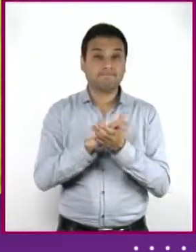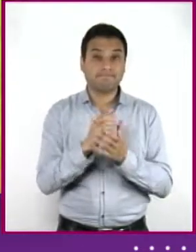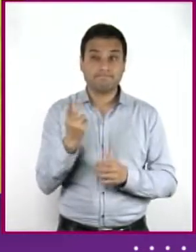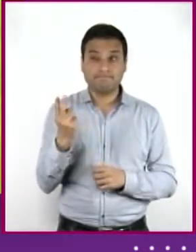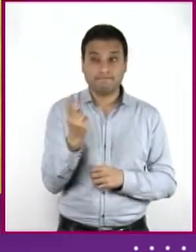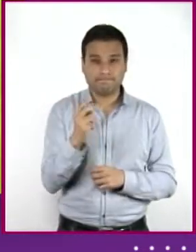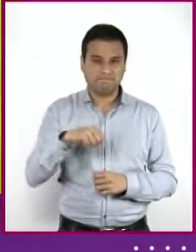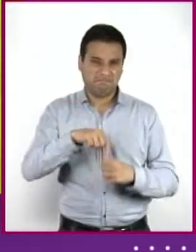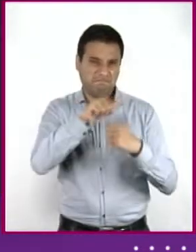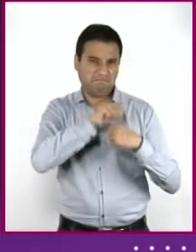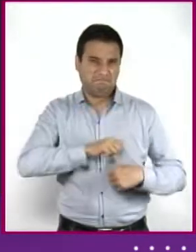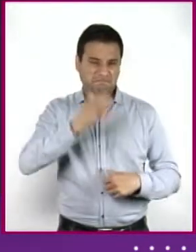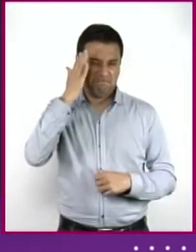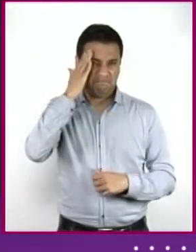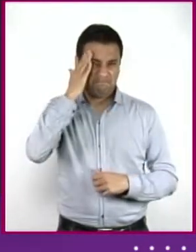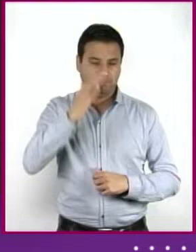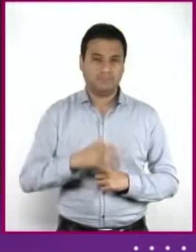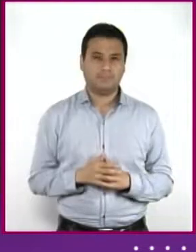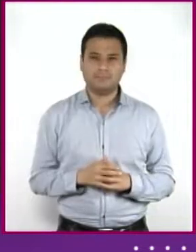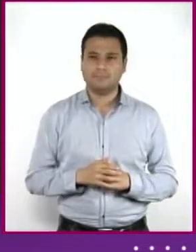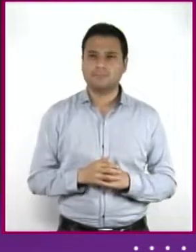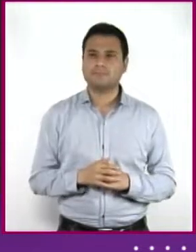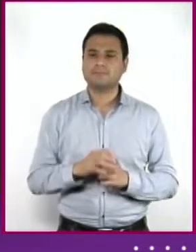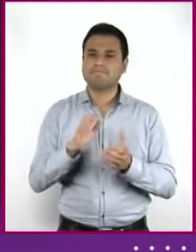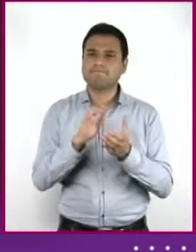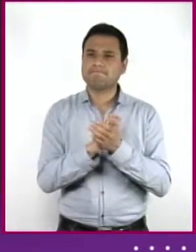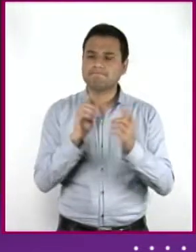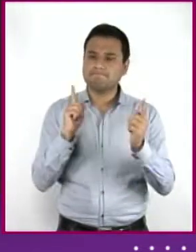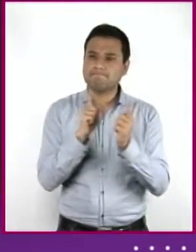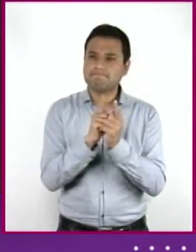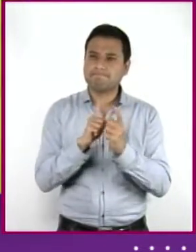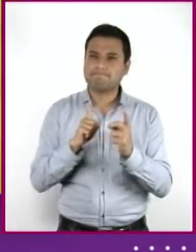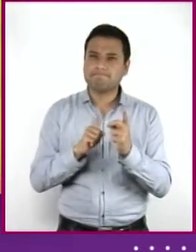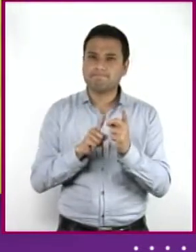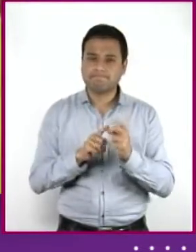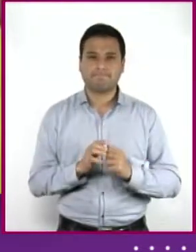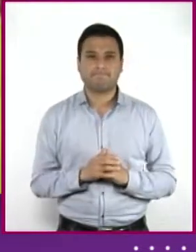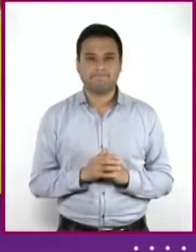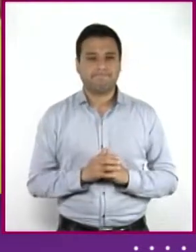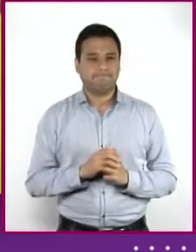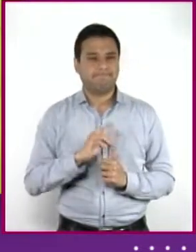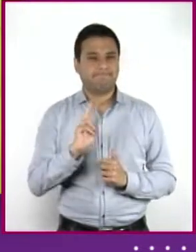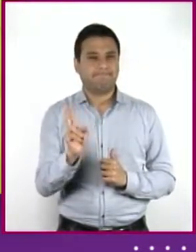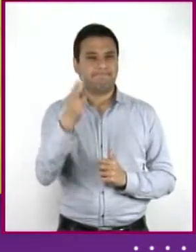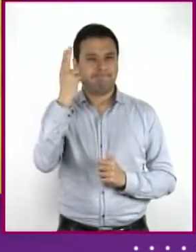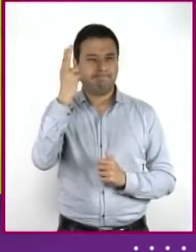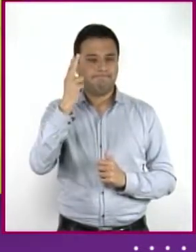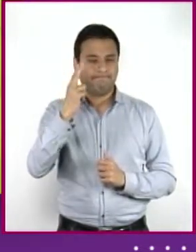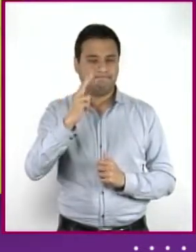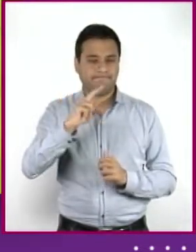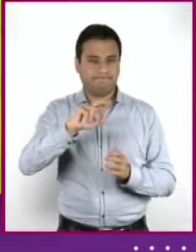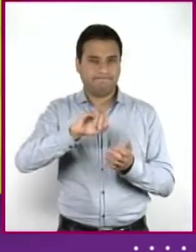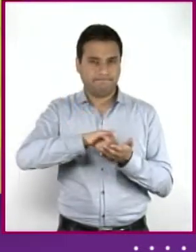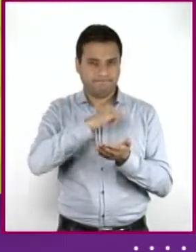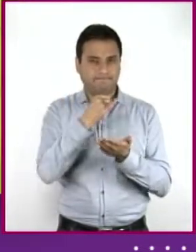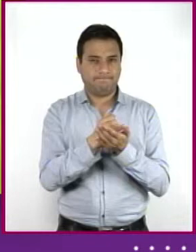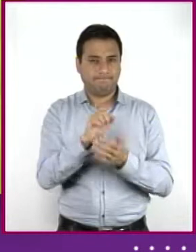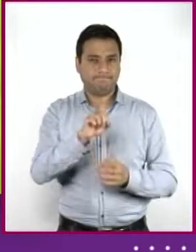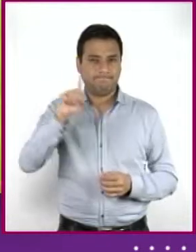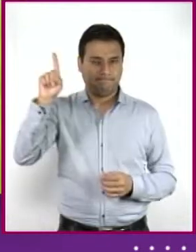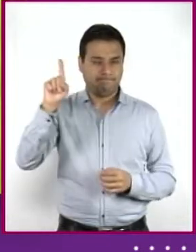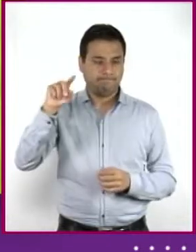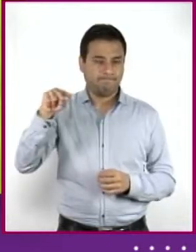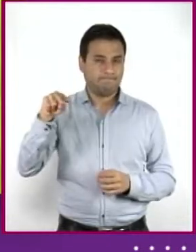Antonio. Where did you meet your husband? We met at the University of Jalapa, in Veracruz.